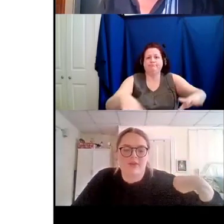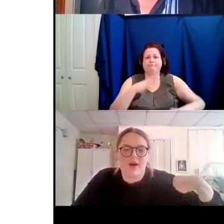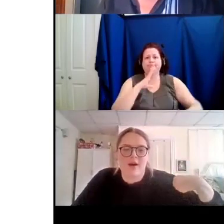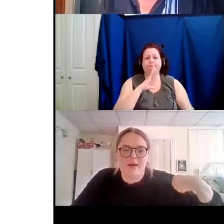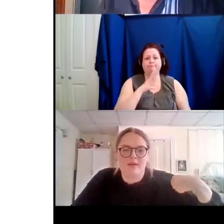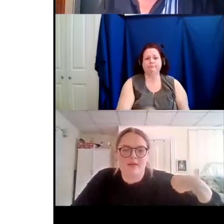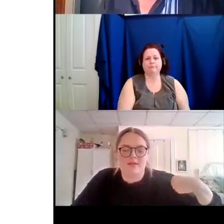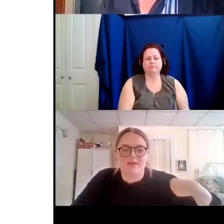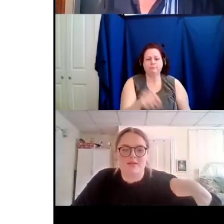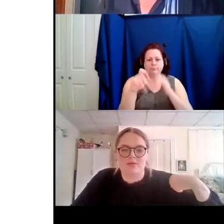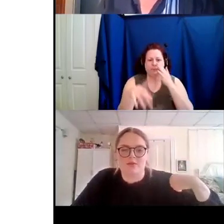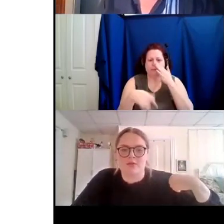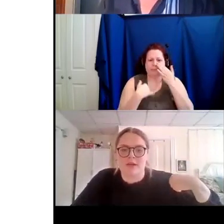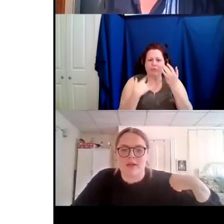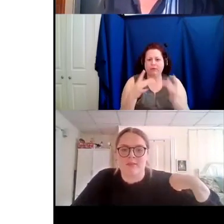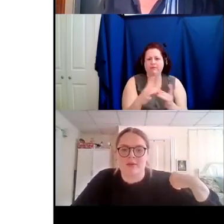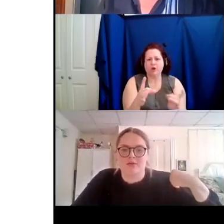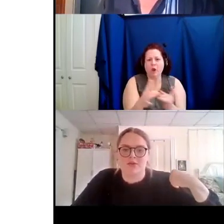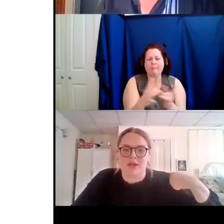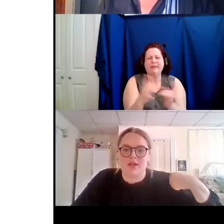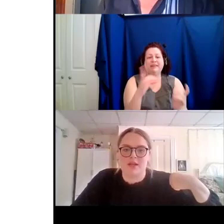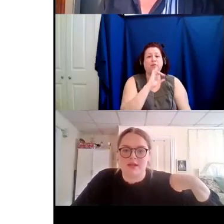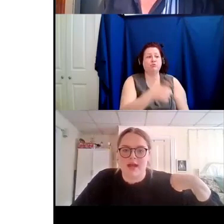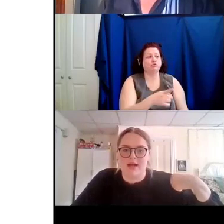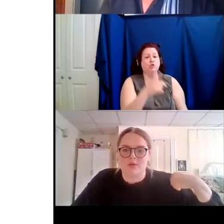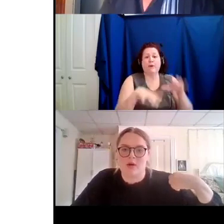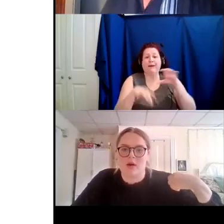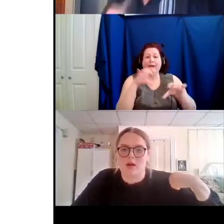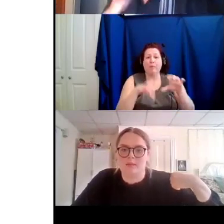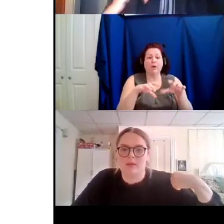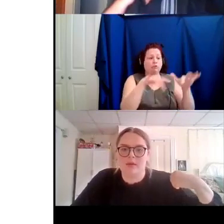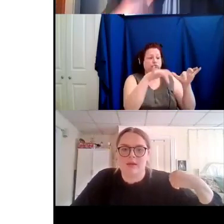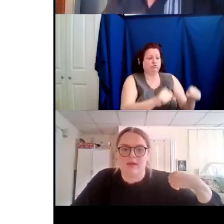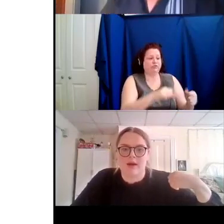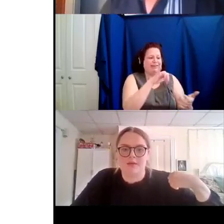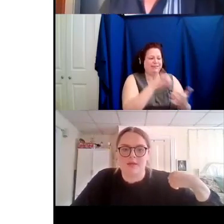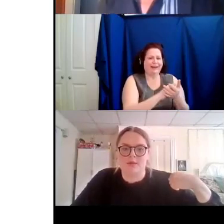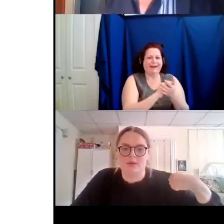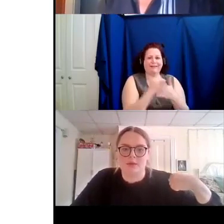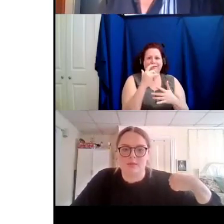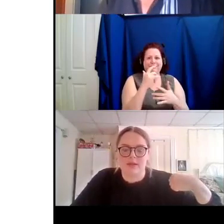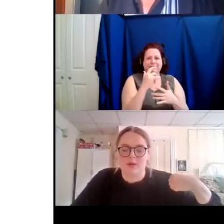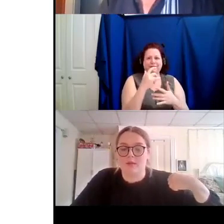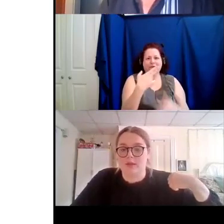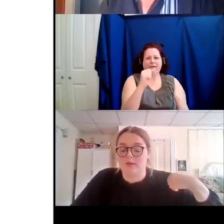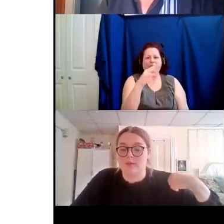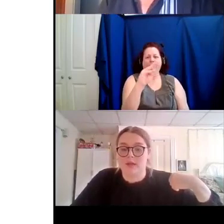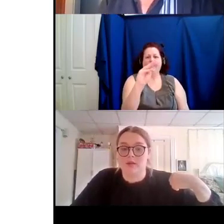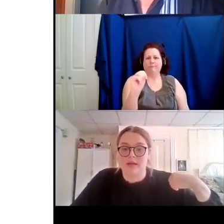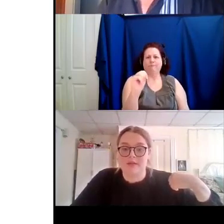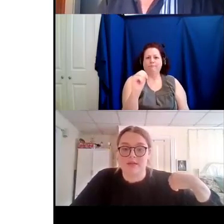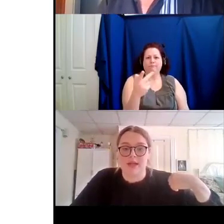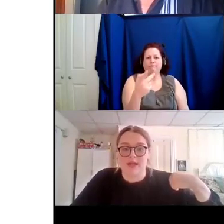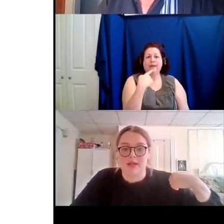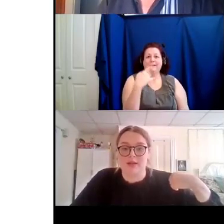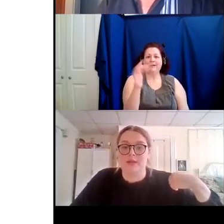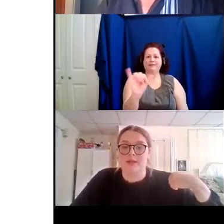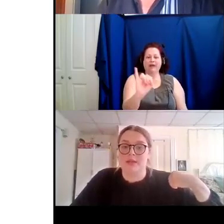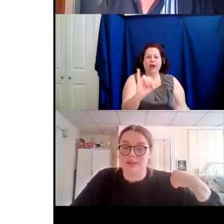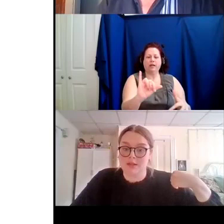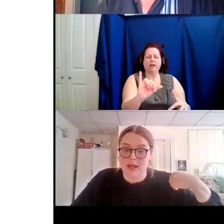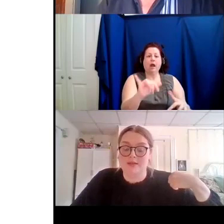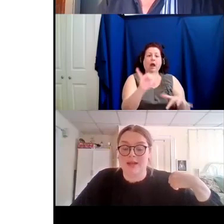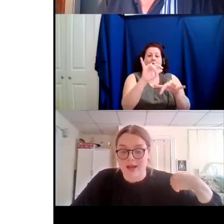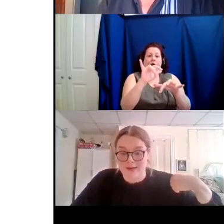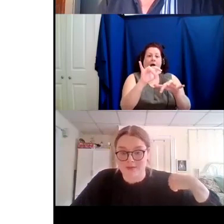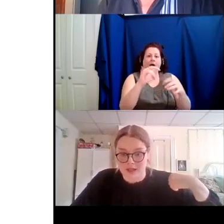So we have a comment. This is so true. The chemical restraint is the actual harm. In the outside world, it would be the equivalent of being arrested, handcuffed, and